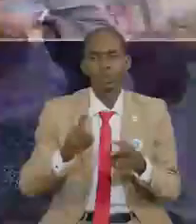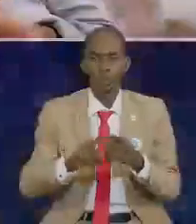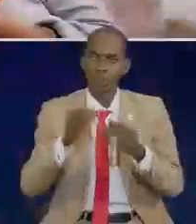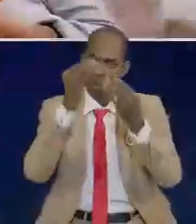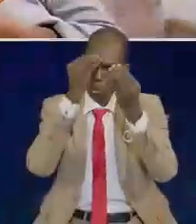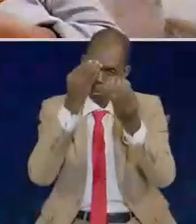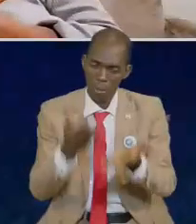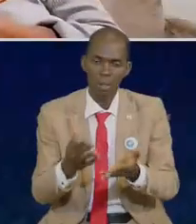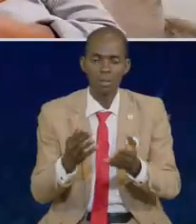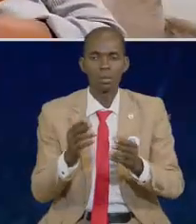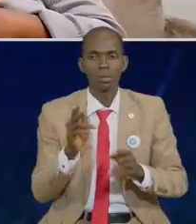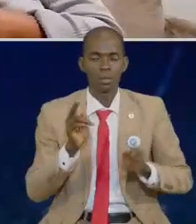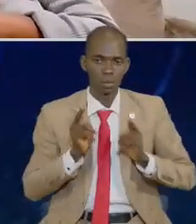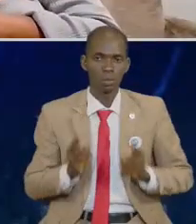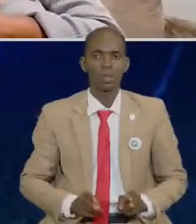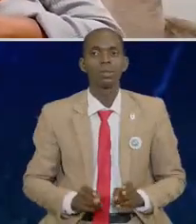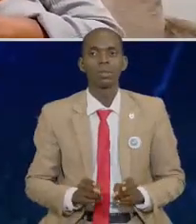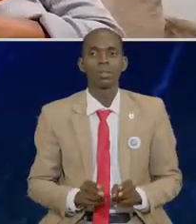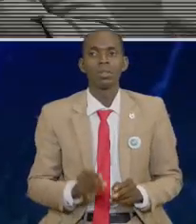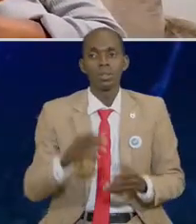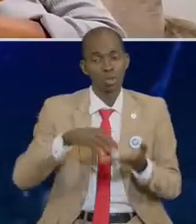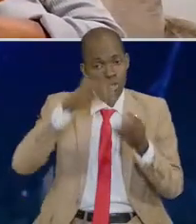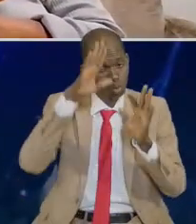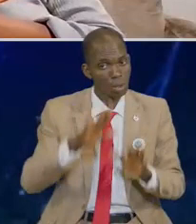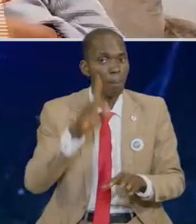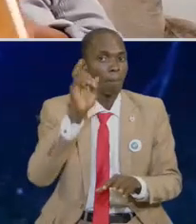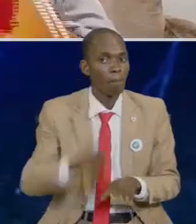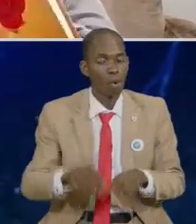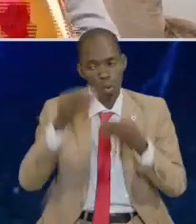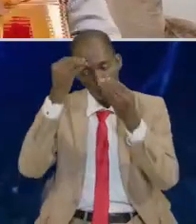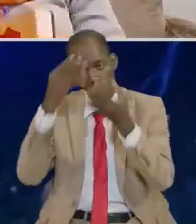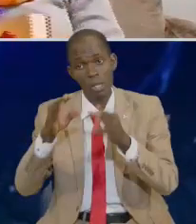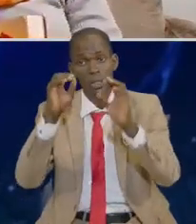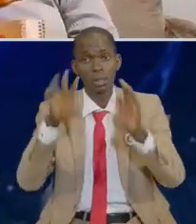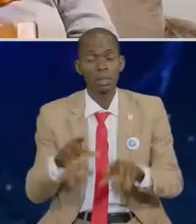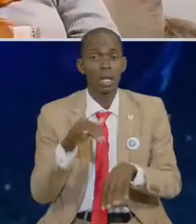Our students, our children have to obey their teachers at school.